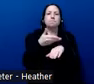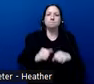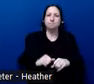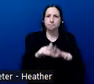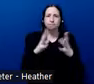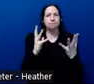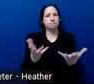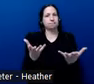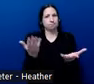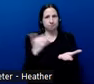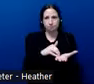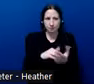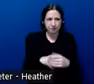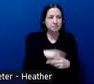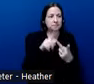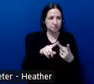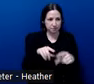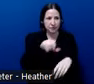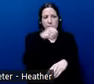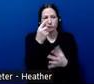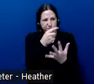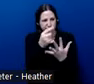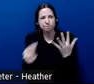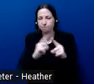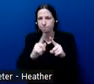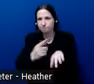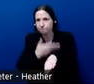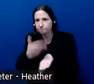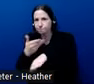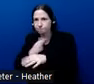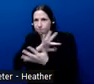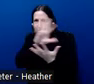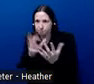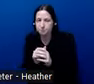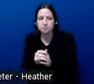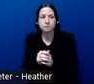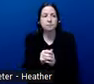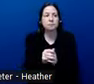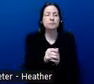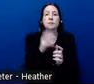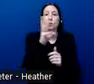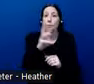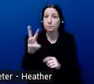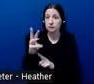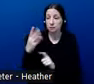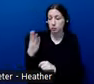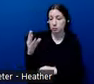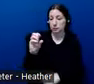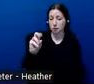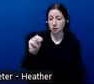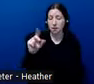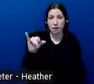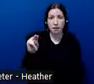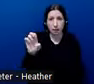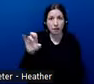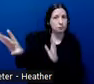elements, including a cupola, were restored. Separately, Burnaby Online was recognized when it was chosen as one of the